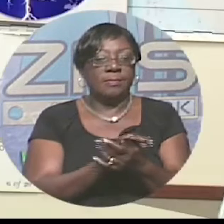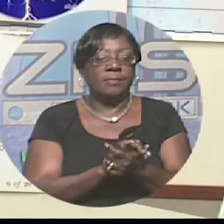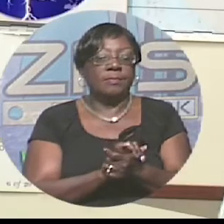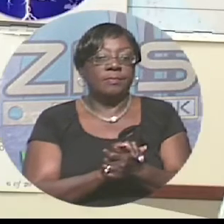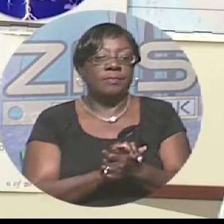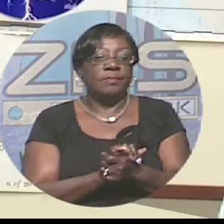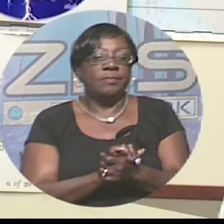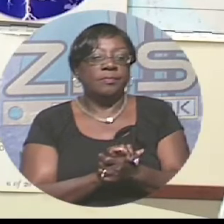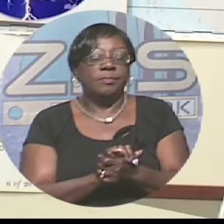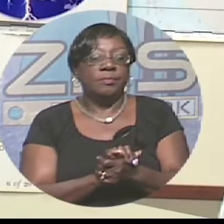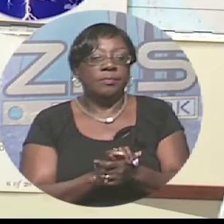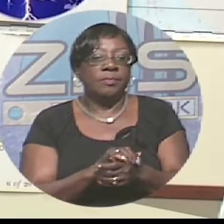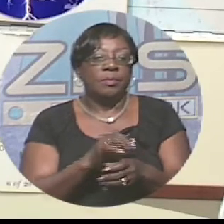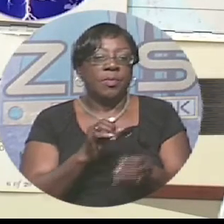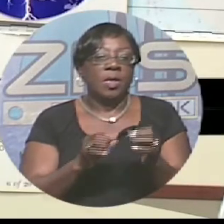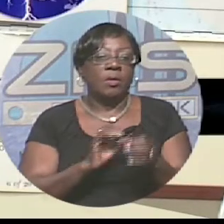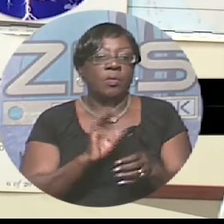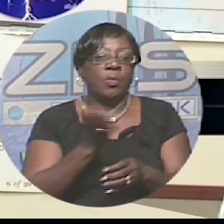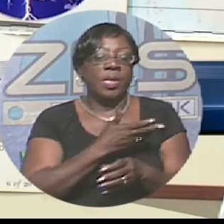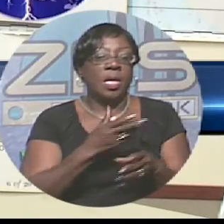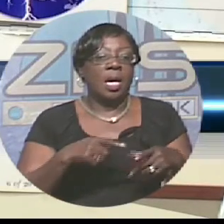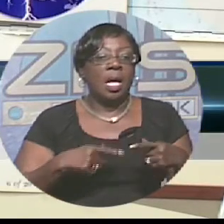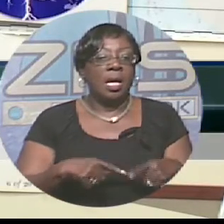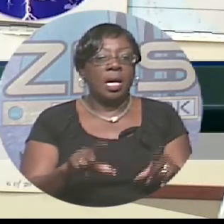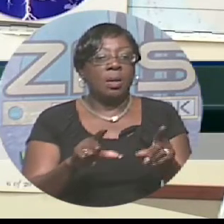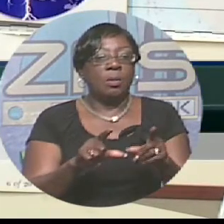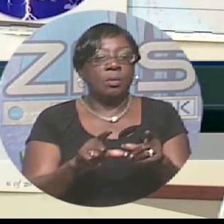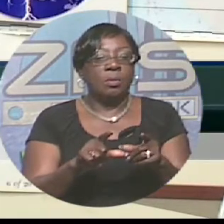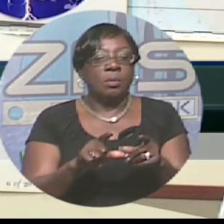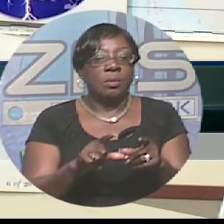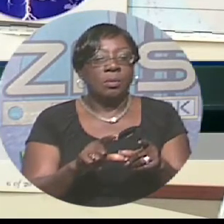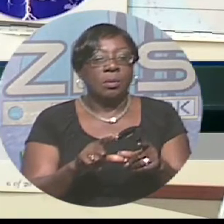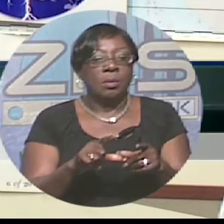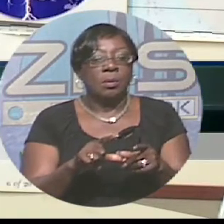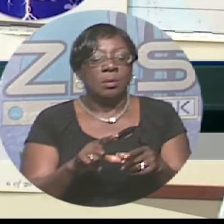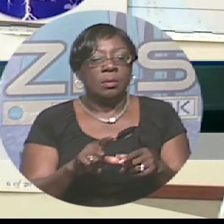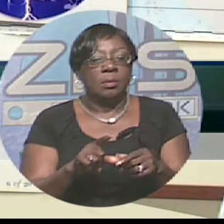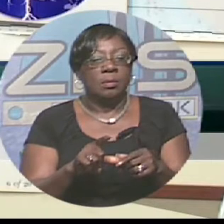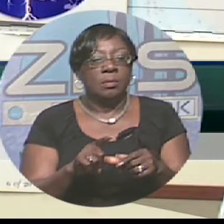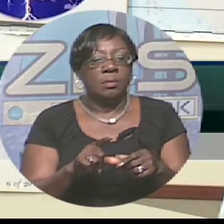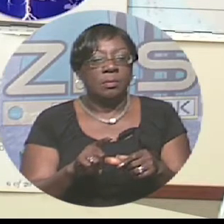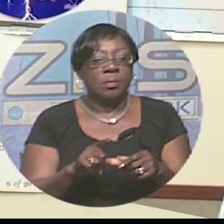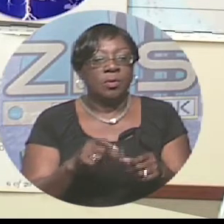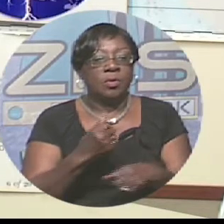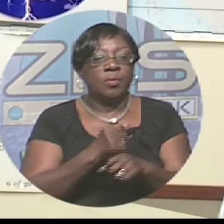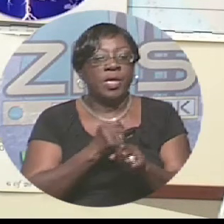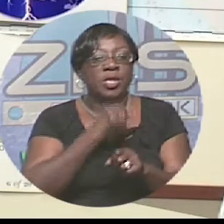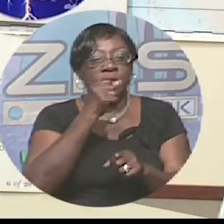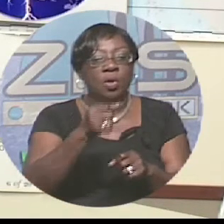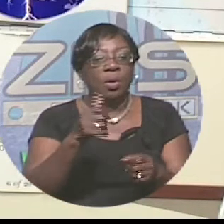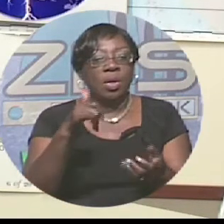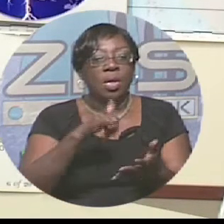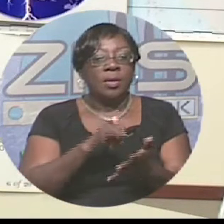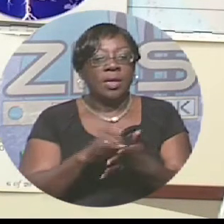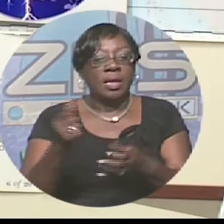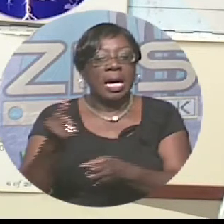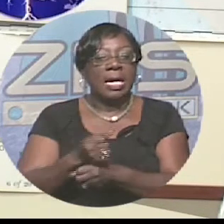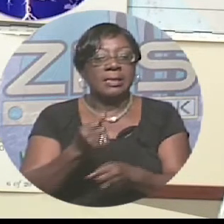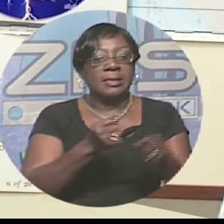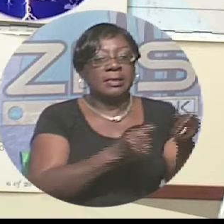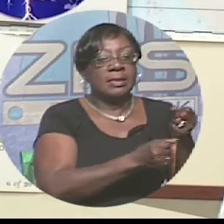In committee, along with the Incident Command Committee, they're pulled together to ensure that our